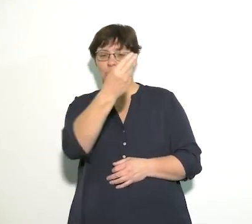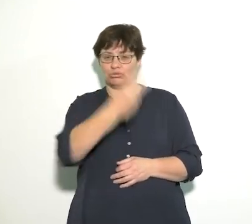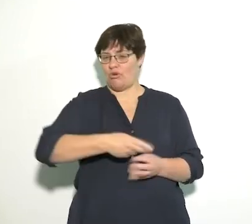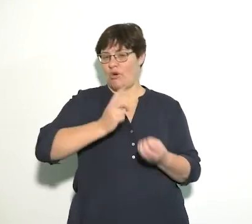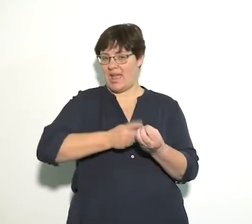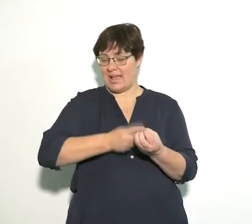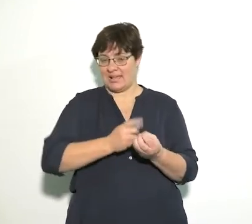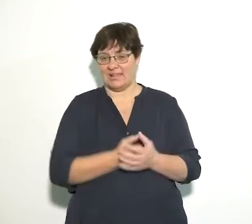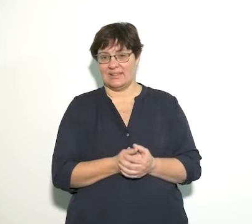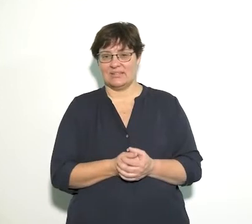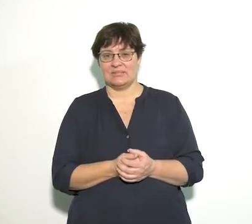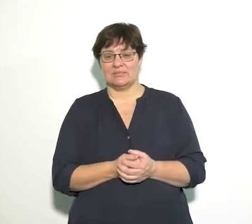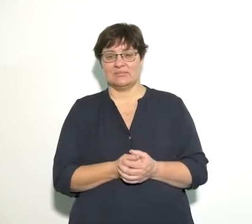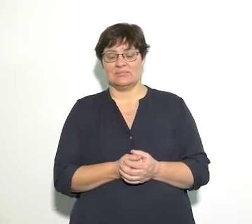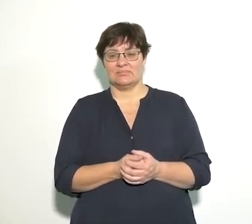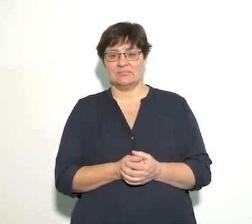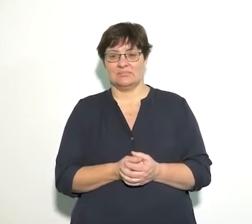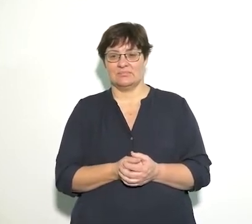draw some eggs.